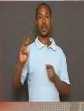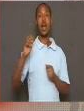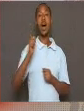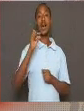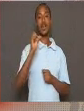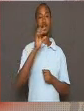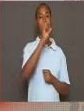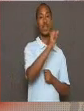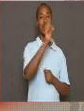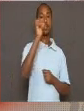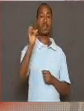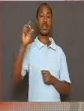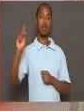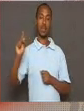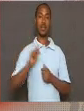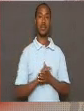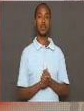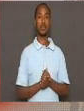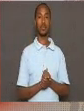standard temperature and pressure.